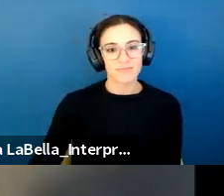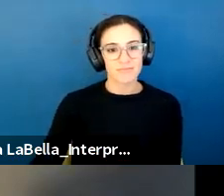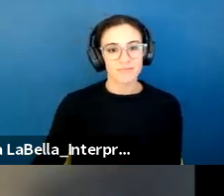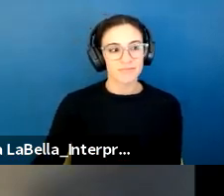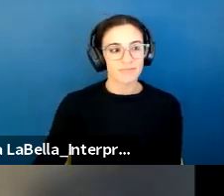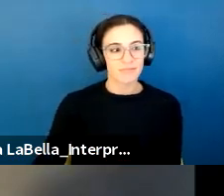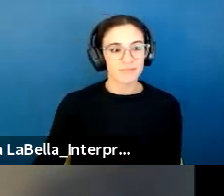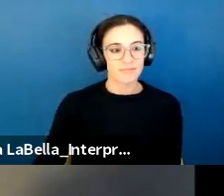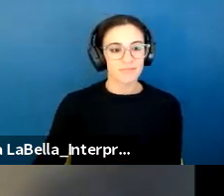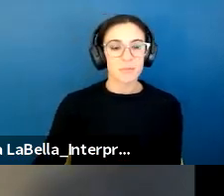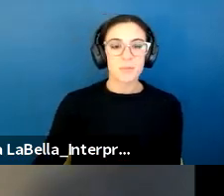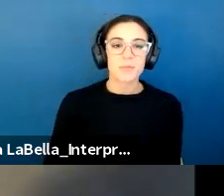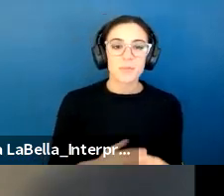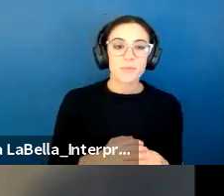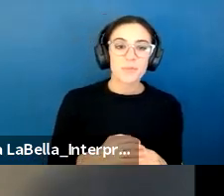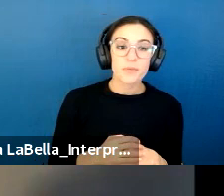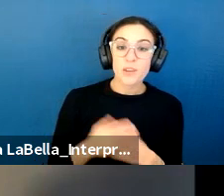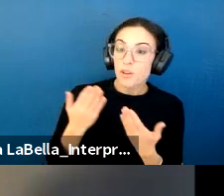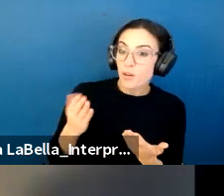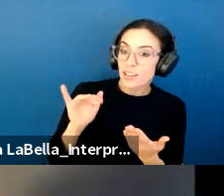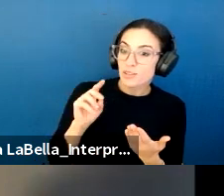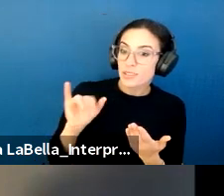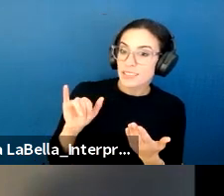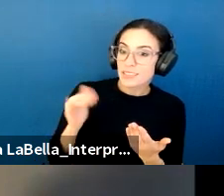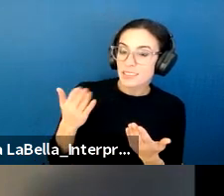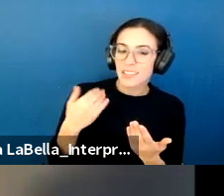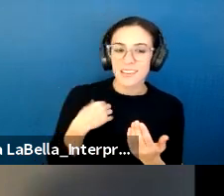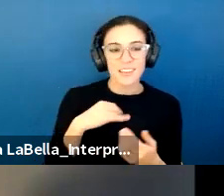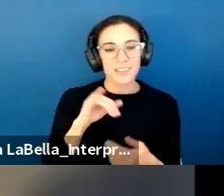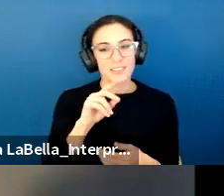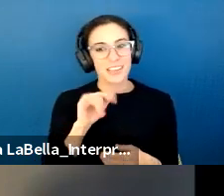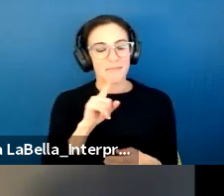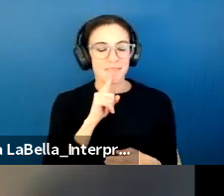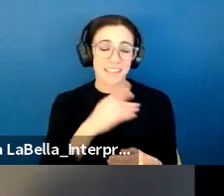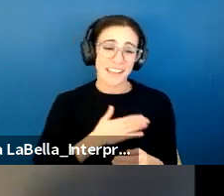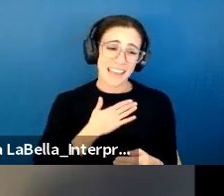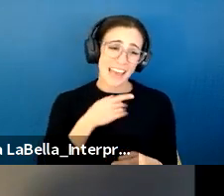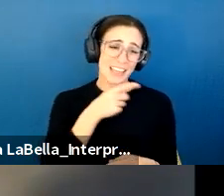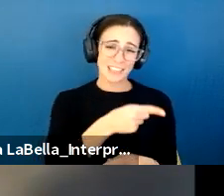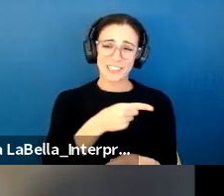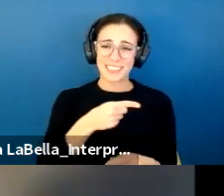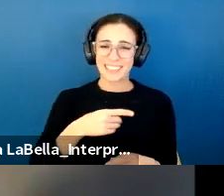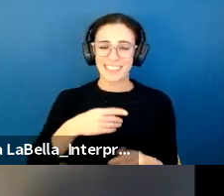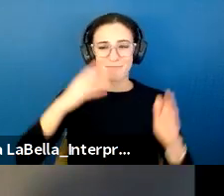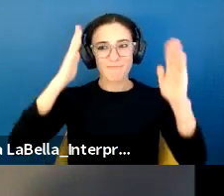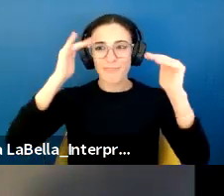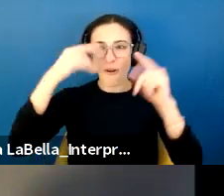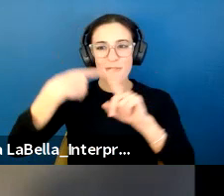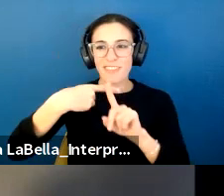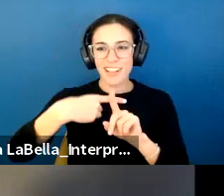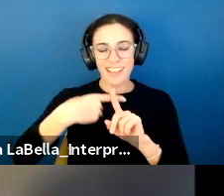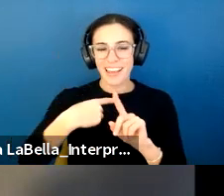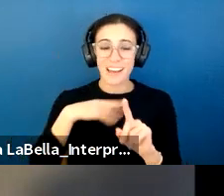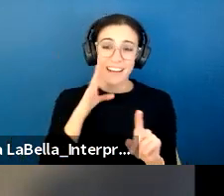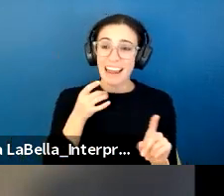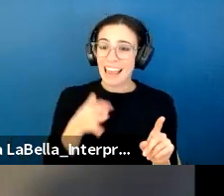One of you in different ways. Oh, go ahead, Judy. Sorry. I'm really glad that she's hopeful. I'd hate to be living in a state full